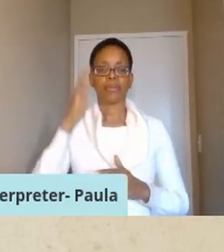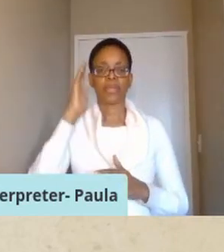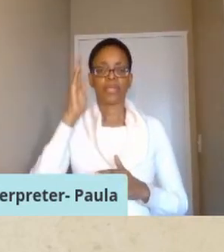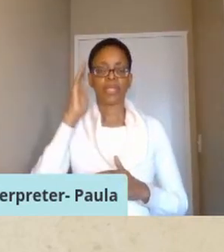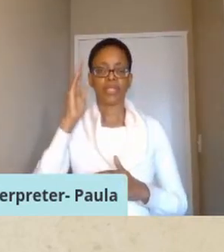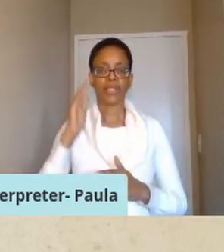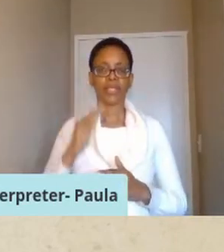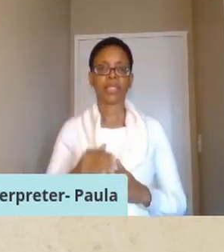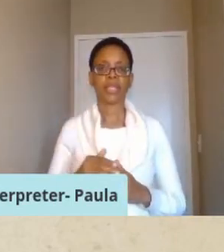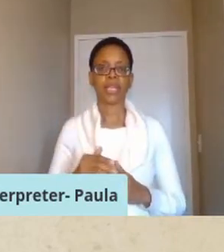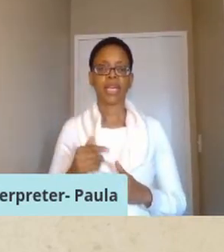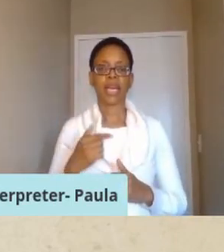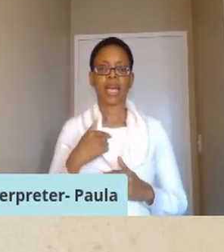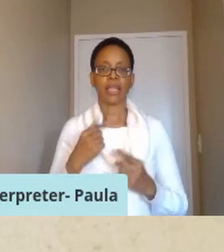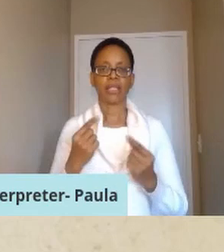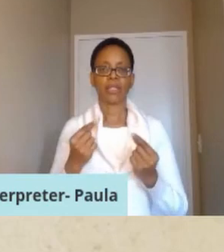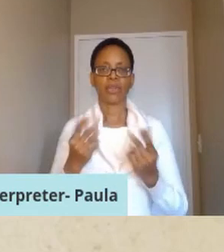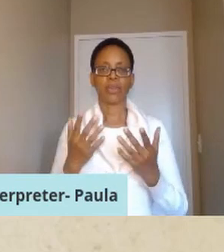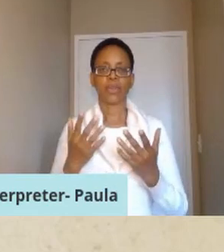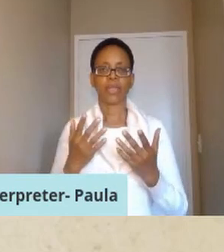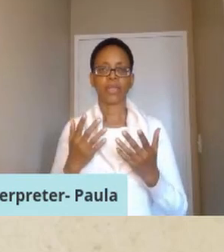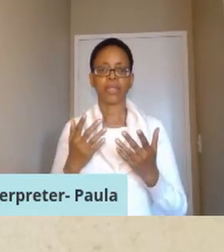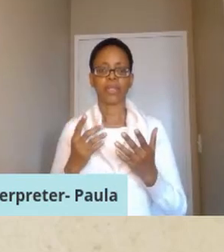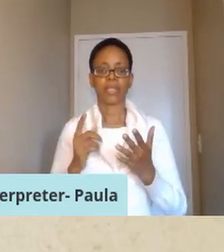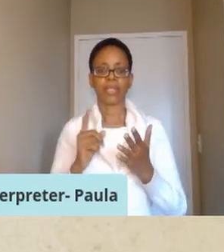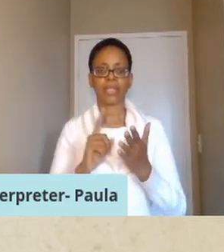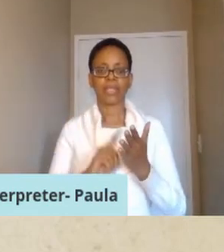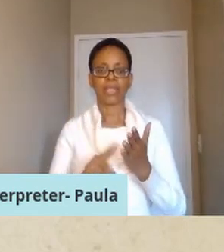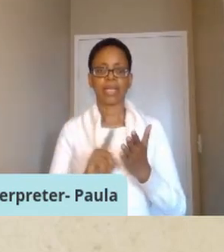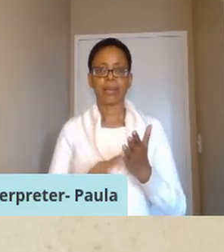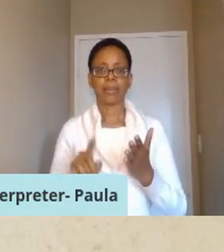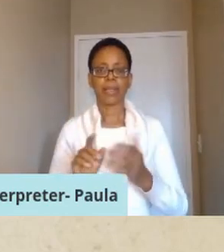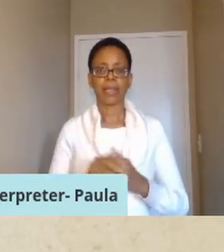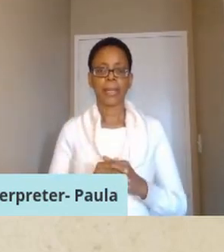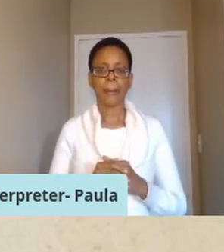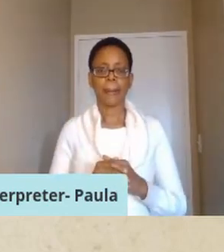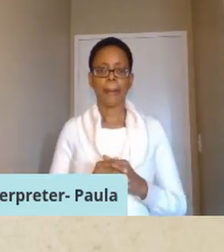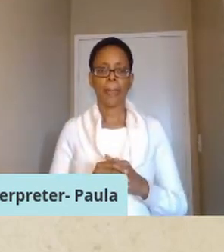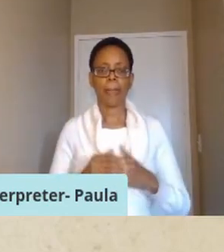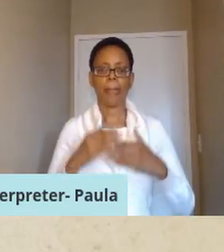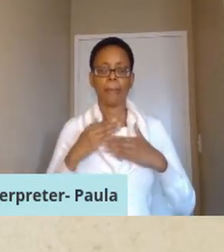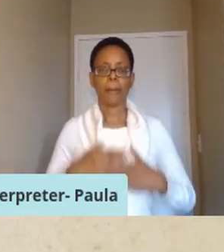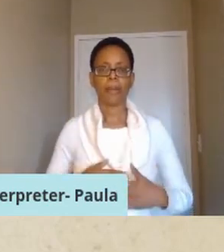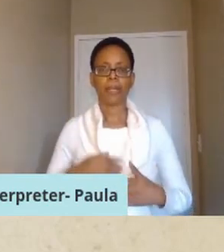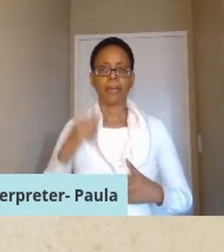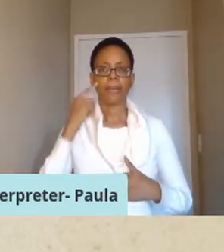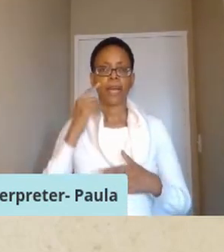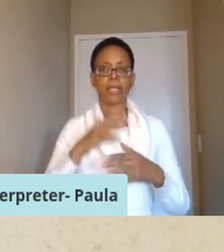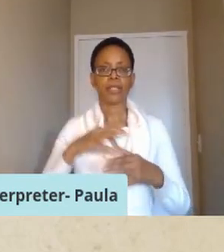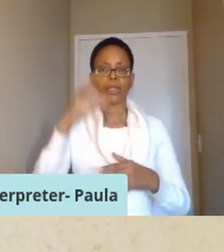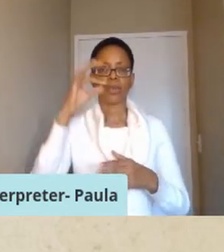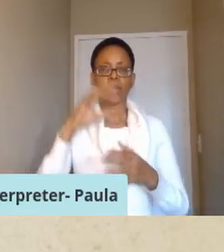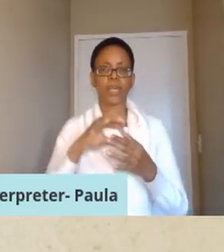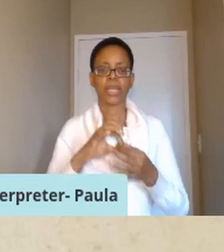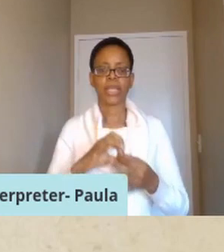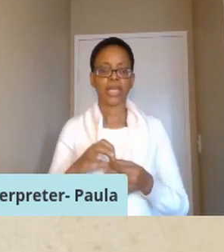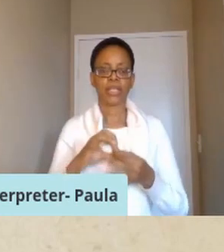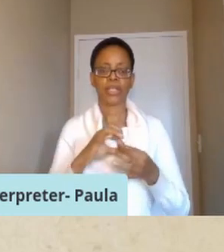I will examine Ibn Sina's body, mind, and soul